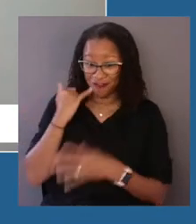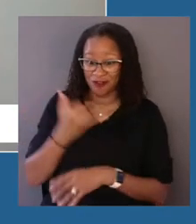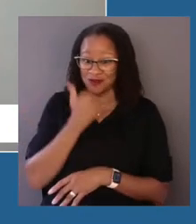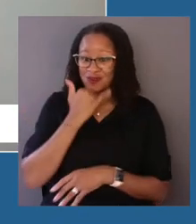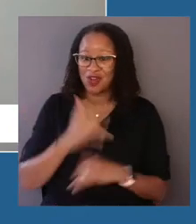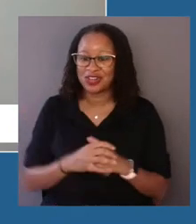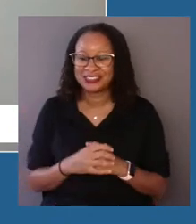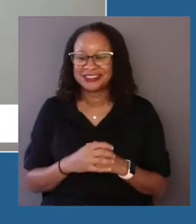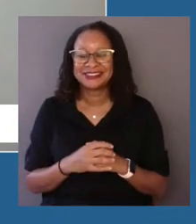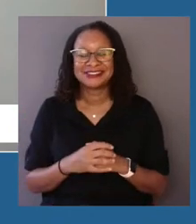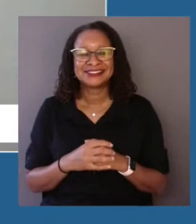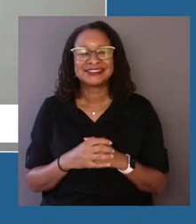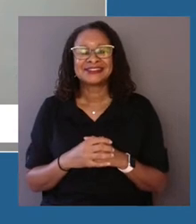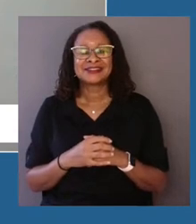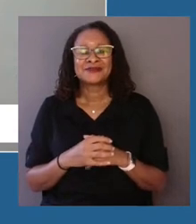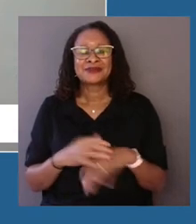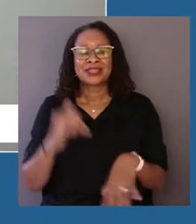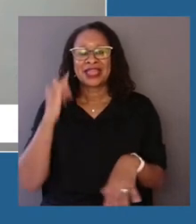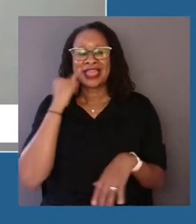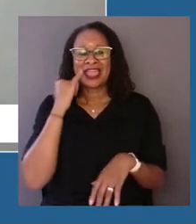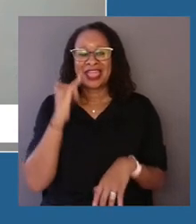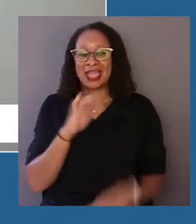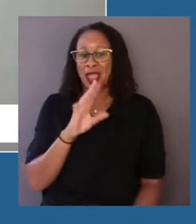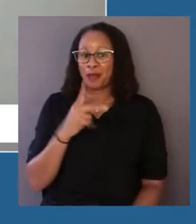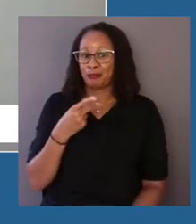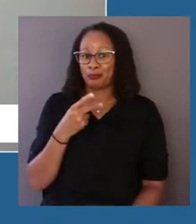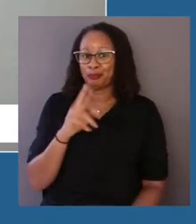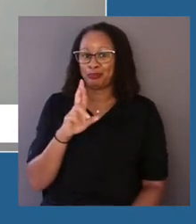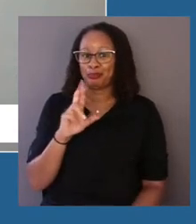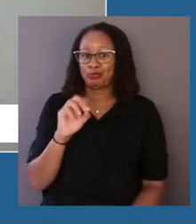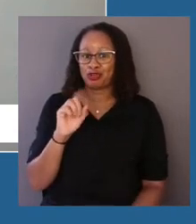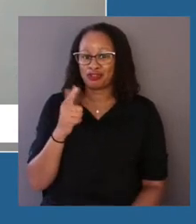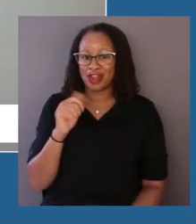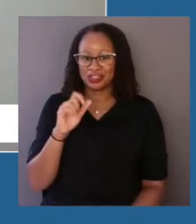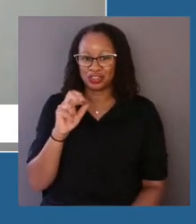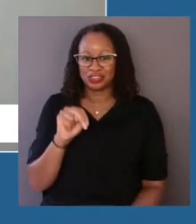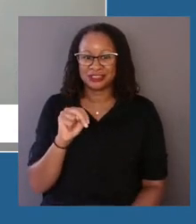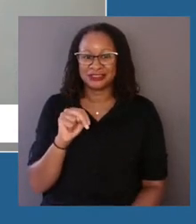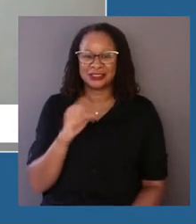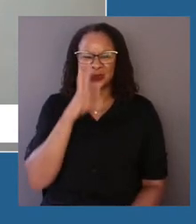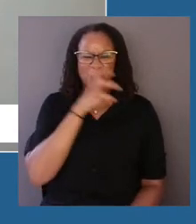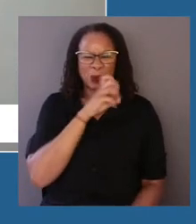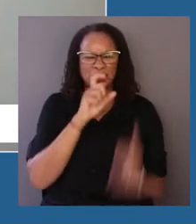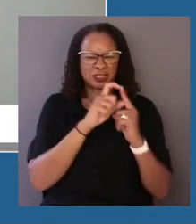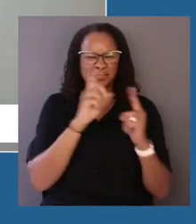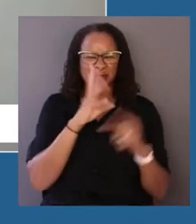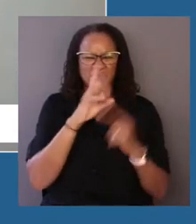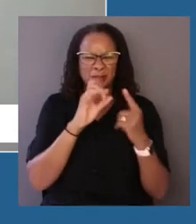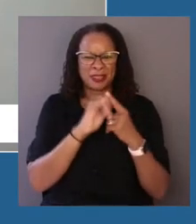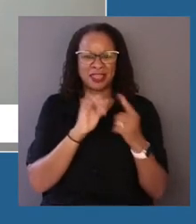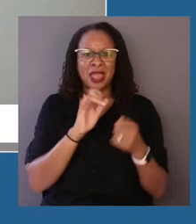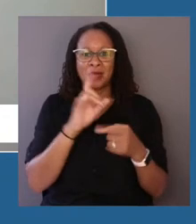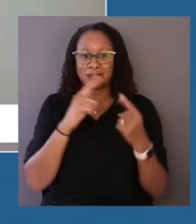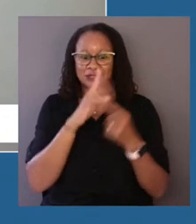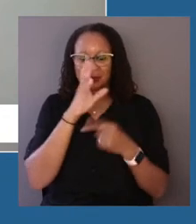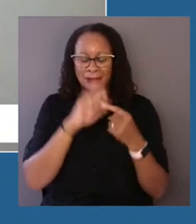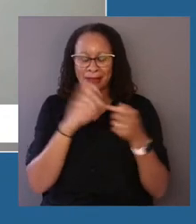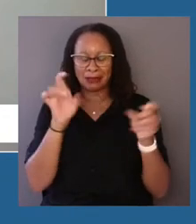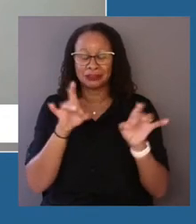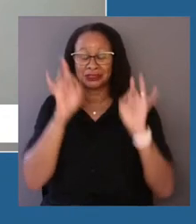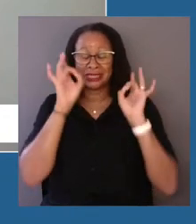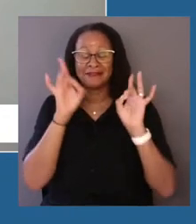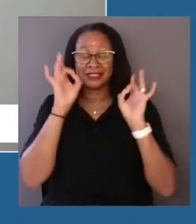If a progression, which is a weird term to use in this context where we're talking about devastating health impacts at large scale,